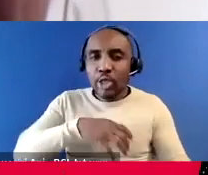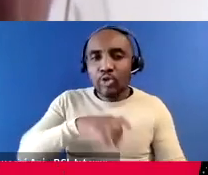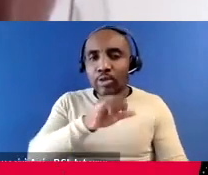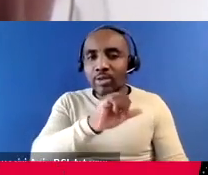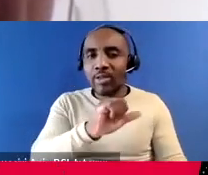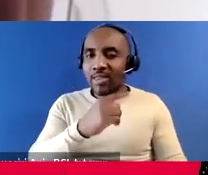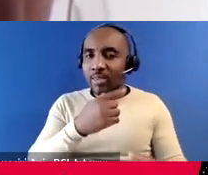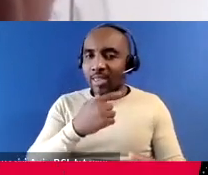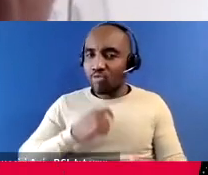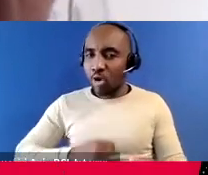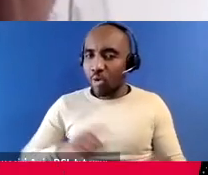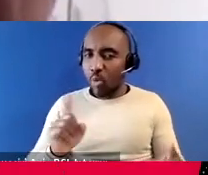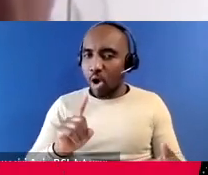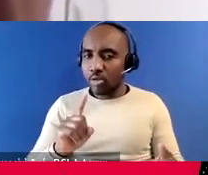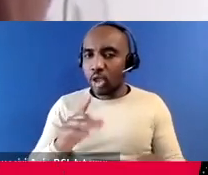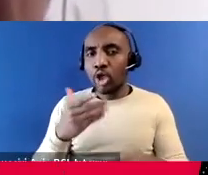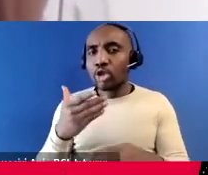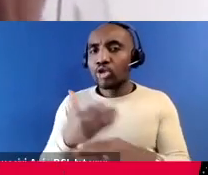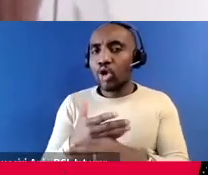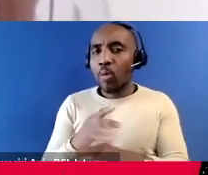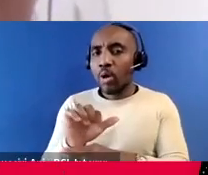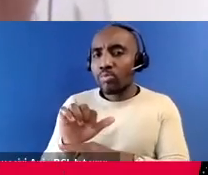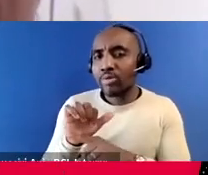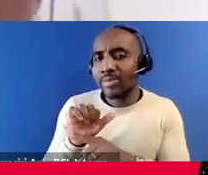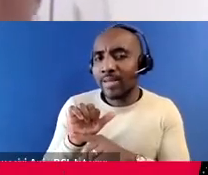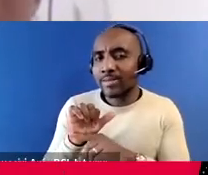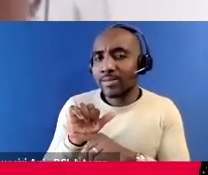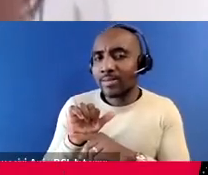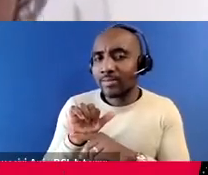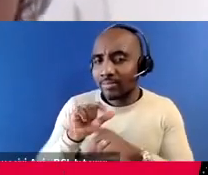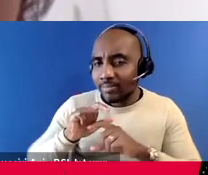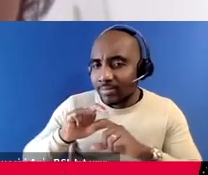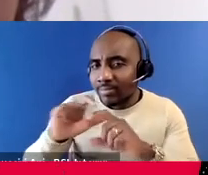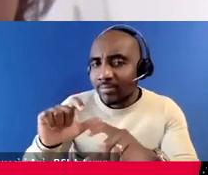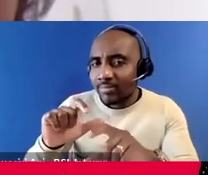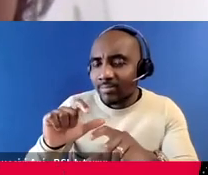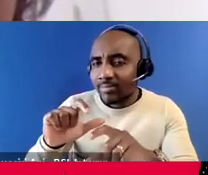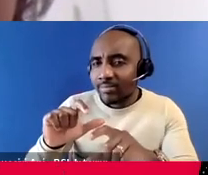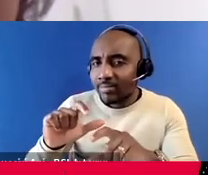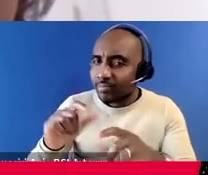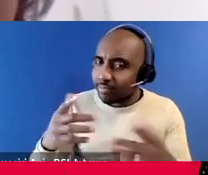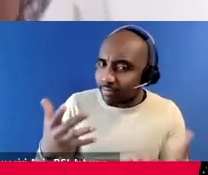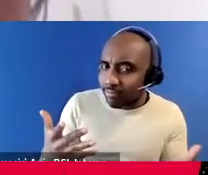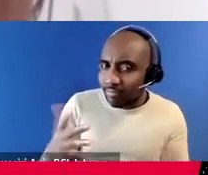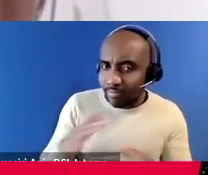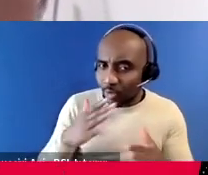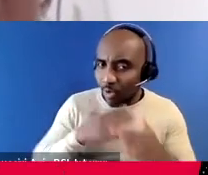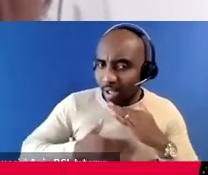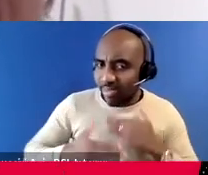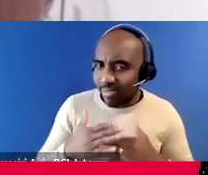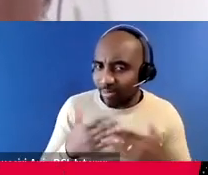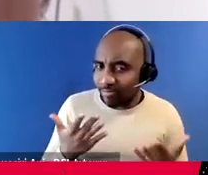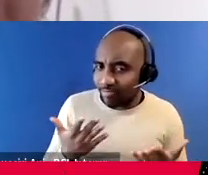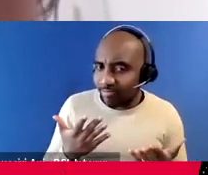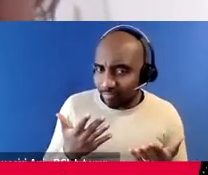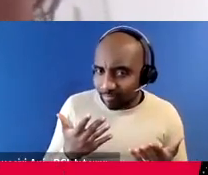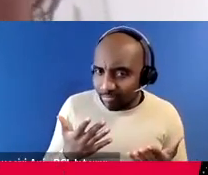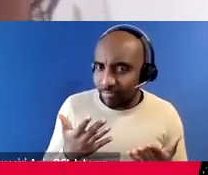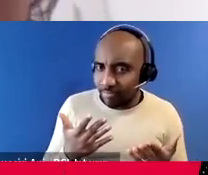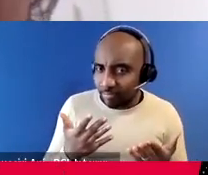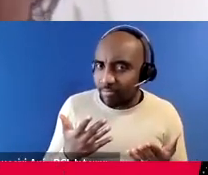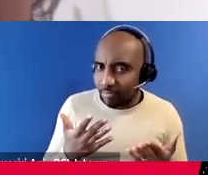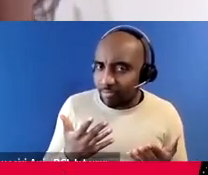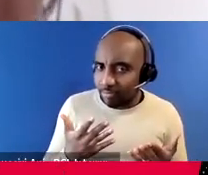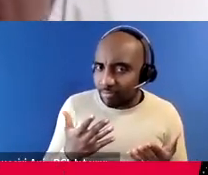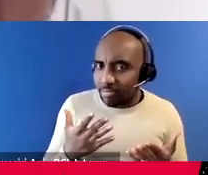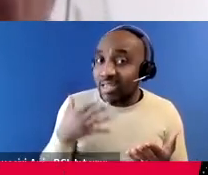want more resources from the state. They want those protections for their workers. But there are voices within the trade unions that represent the arms industry who are